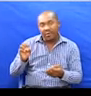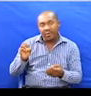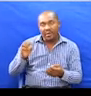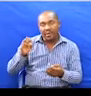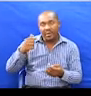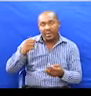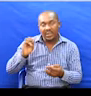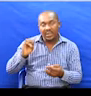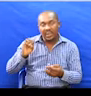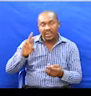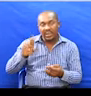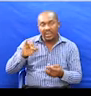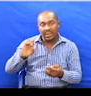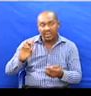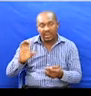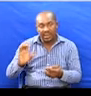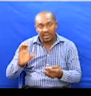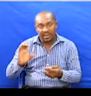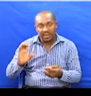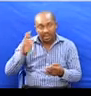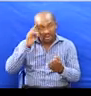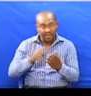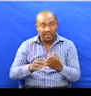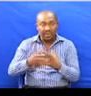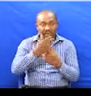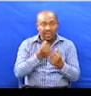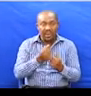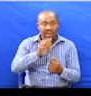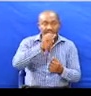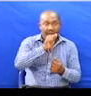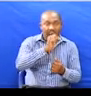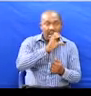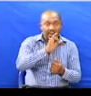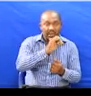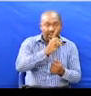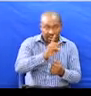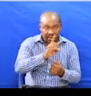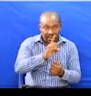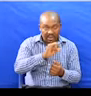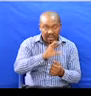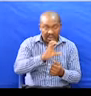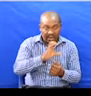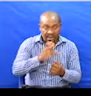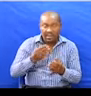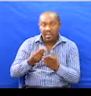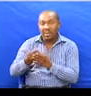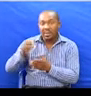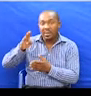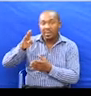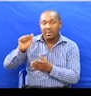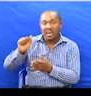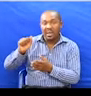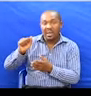both properties. Have got acidic property as well as got basic property. That's why they are